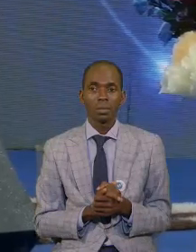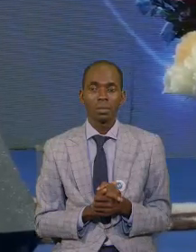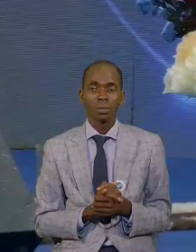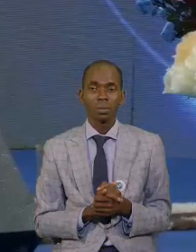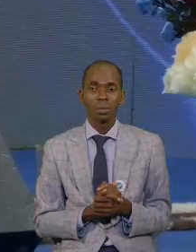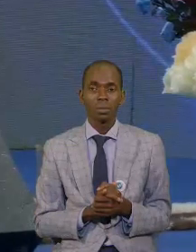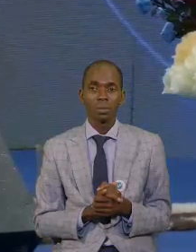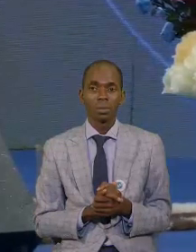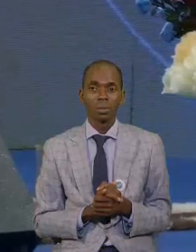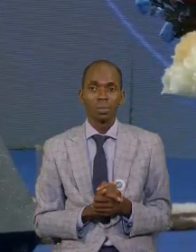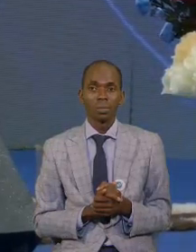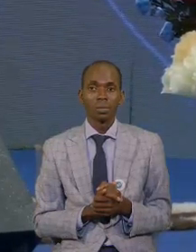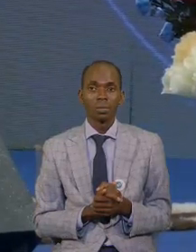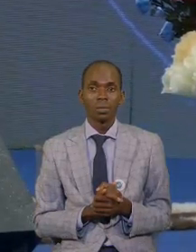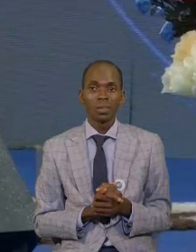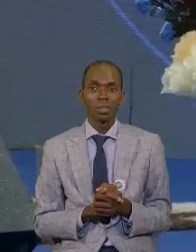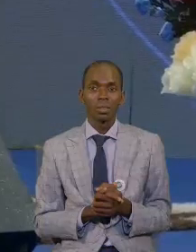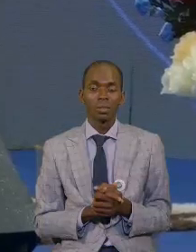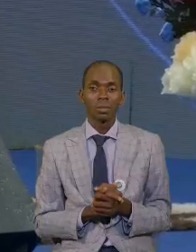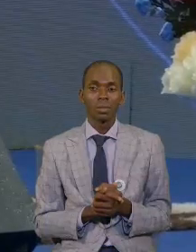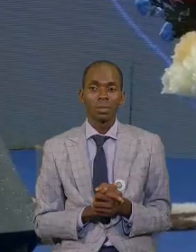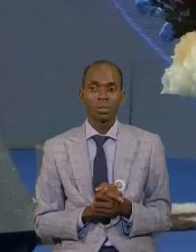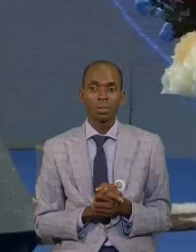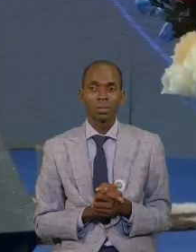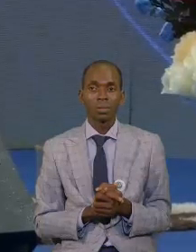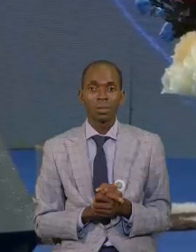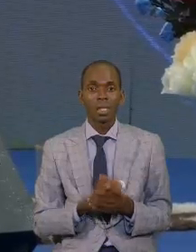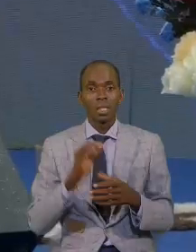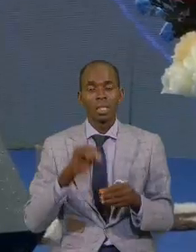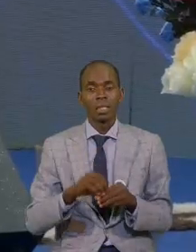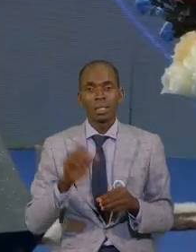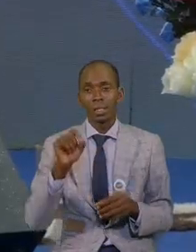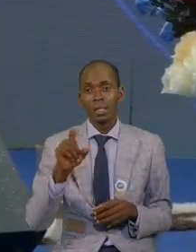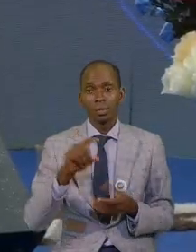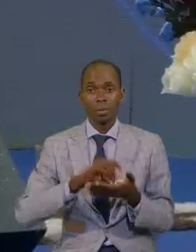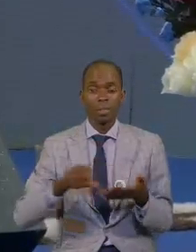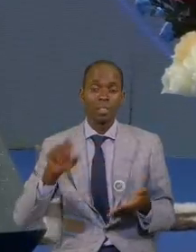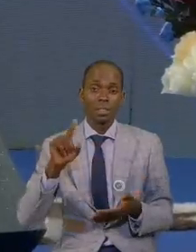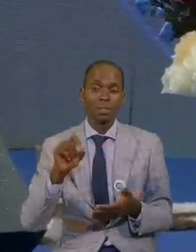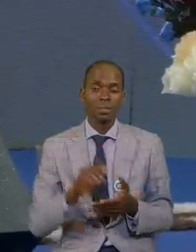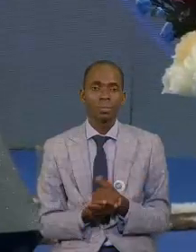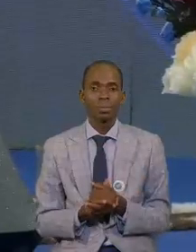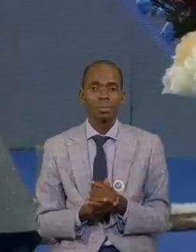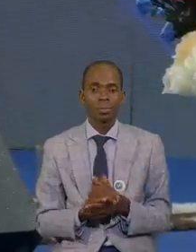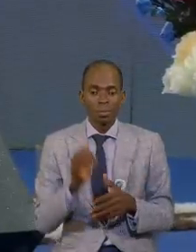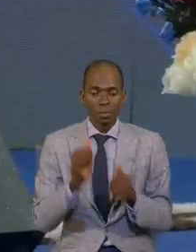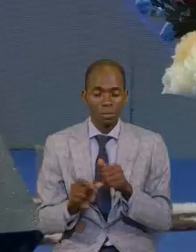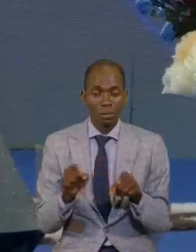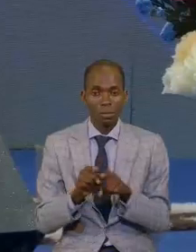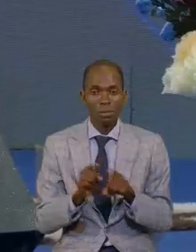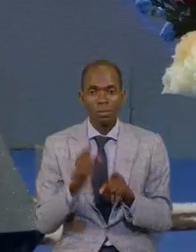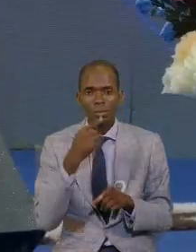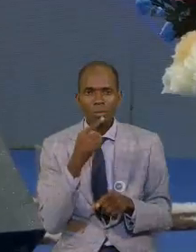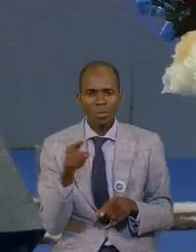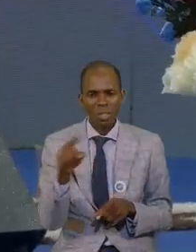In verse 11, which also said, ye men of